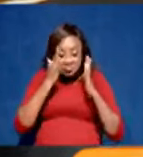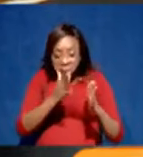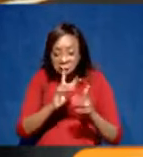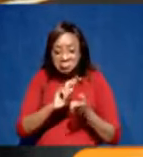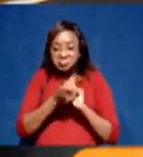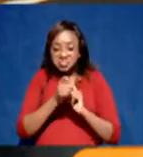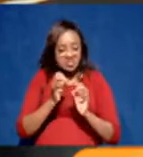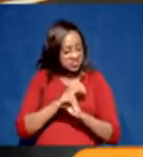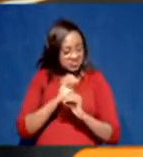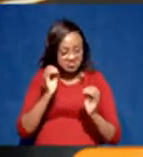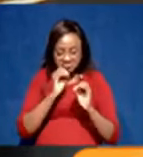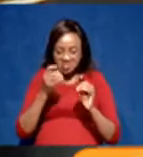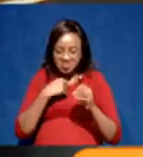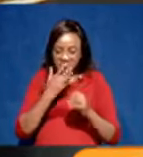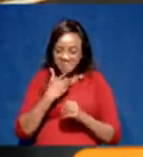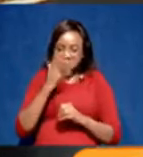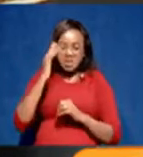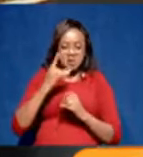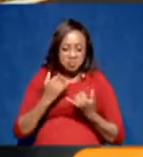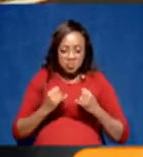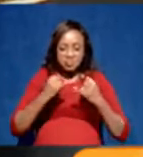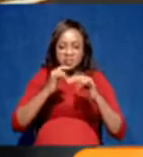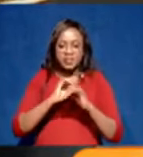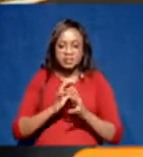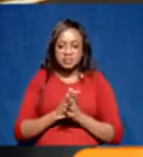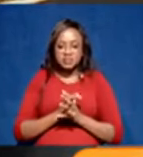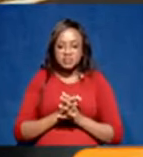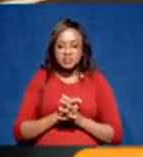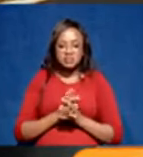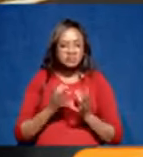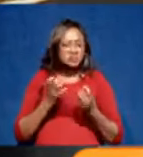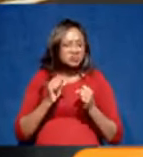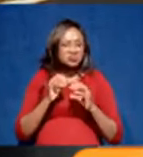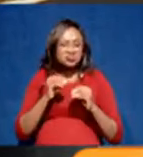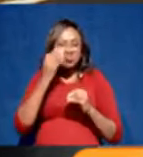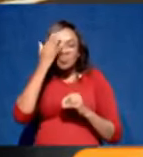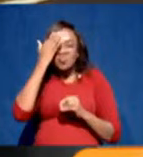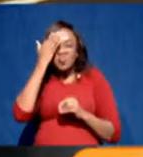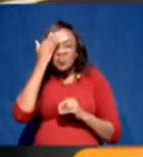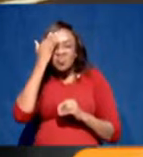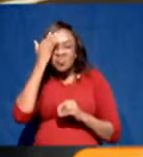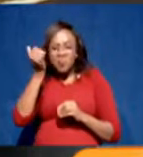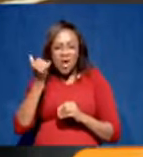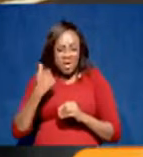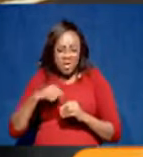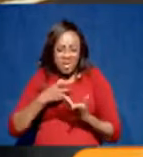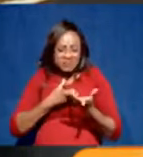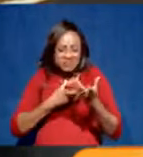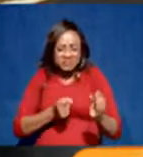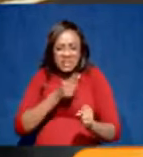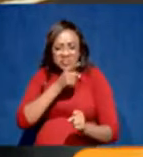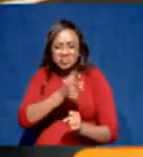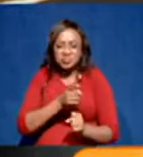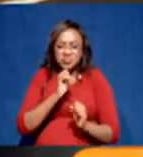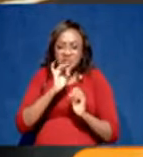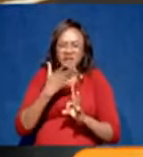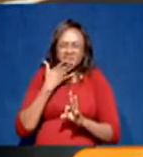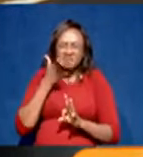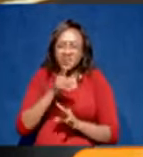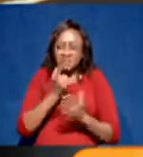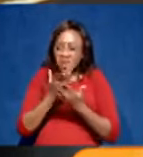came time for Parliament to make a decision. So why would we look at you and believe that it's going to matter, whatever feedback Kenyans tell